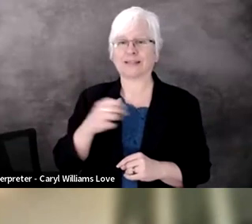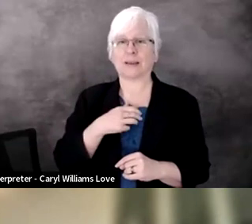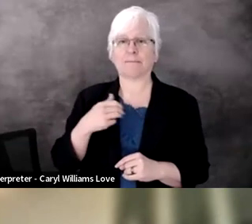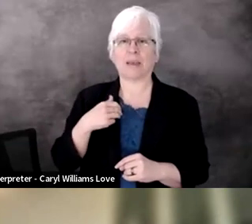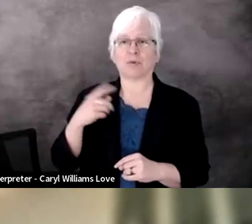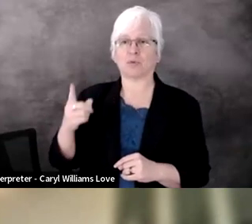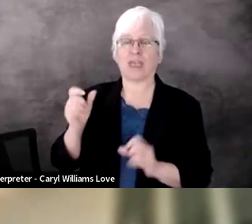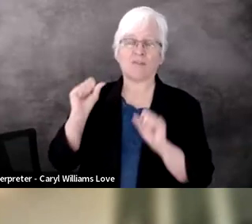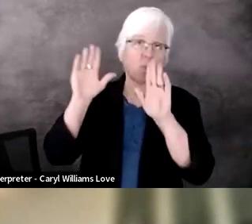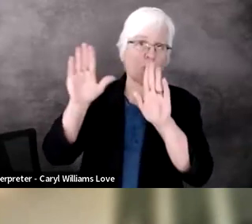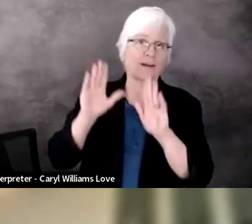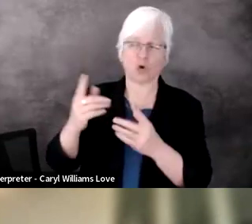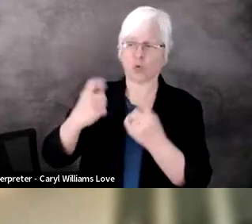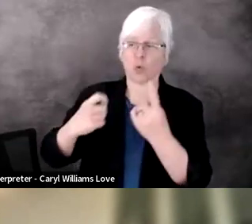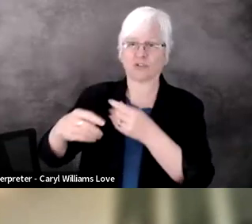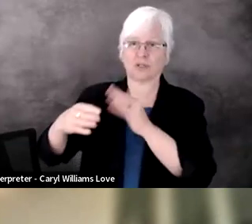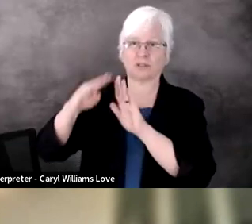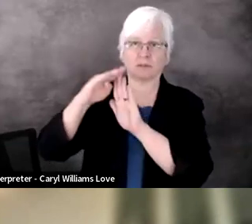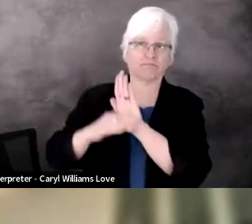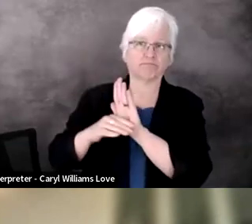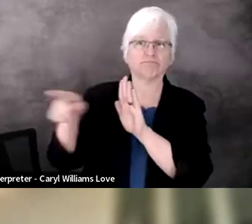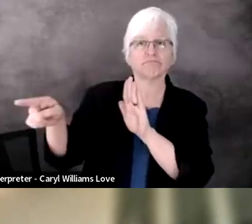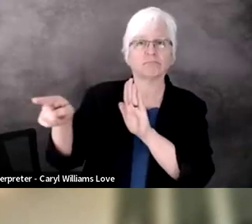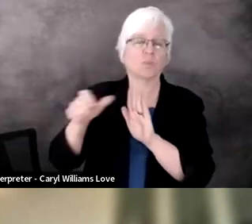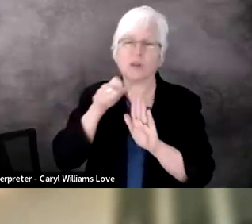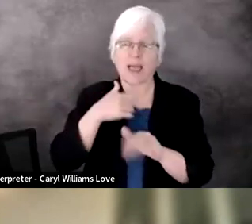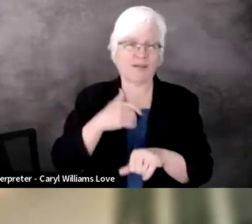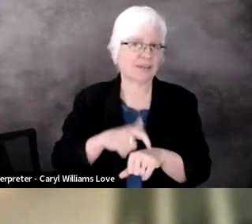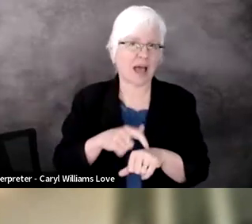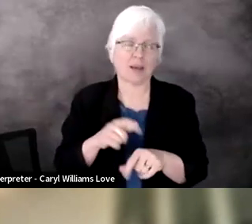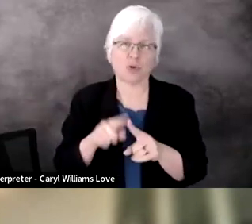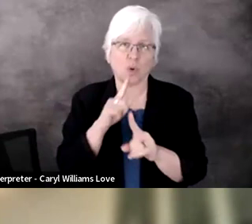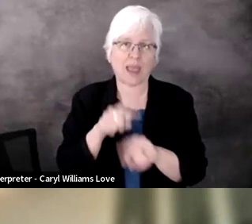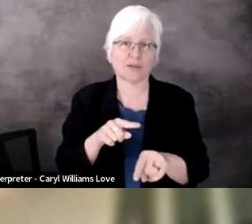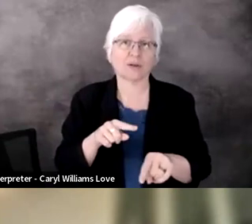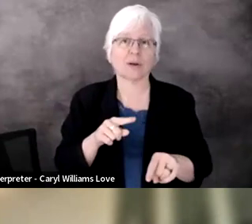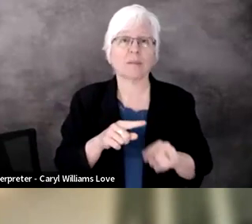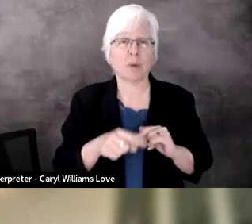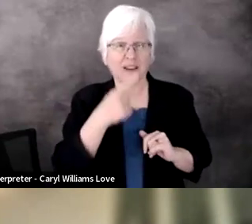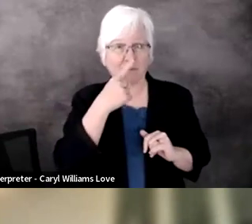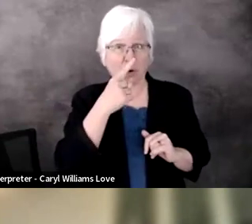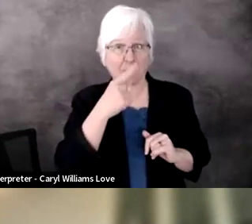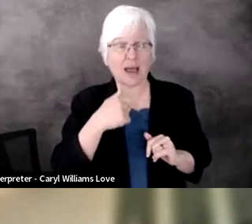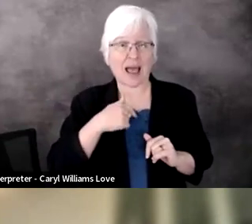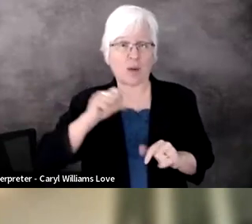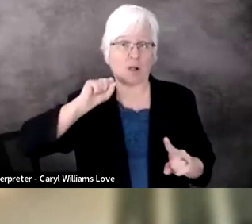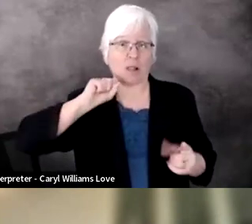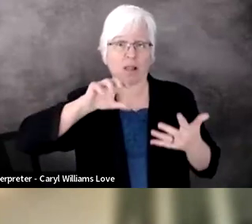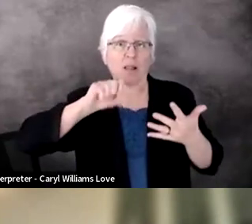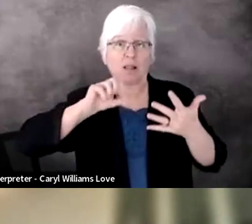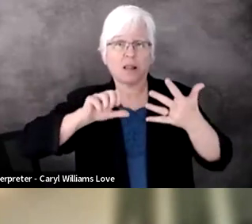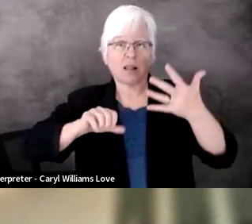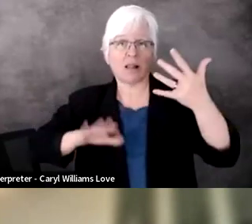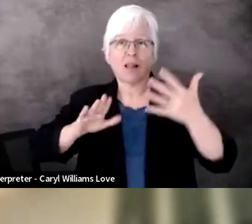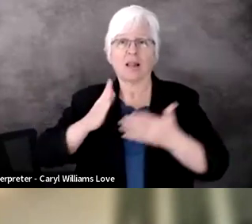time to get answered. But panelists, if you don't mind, if you wouldn't mind me sharing some of those questions with you